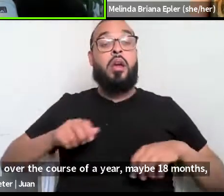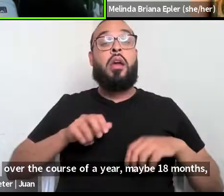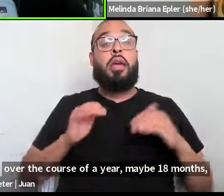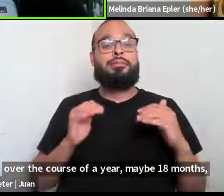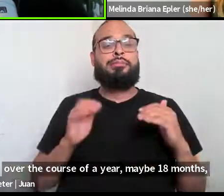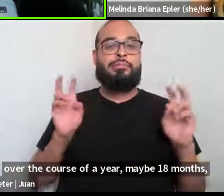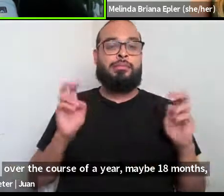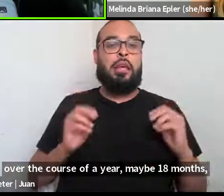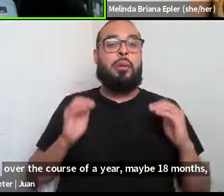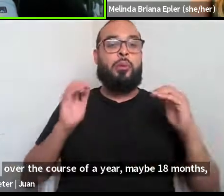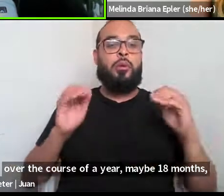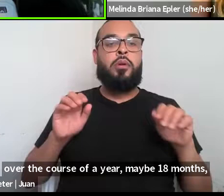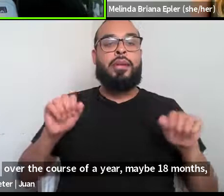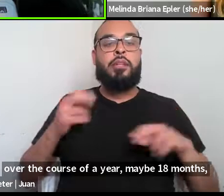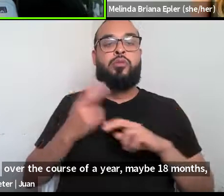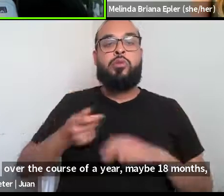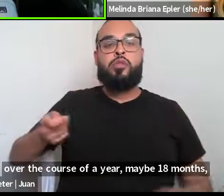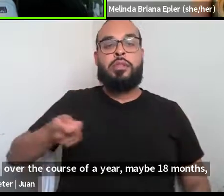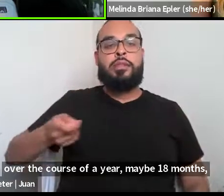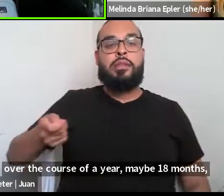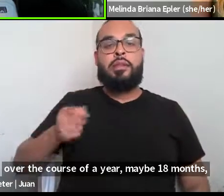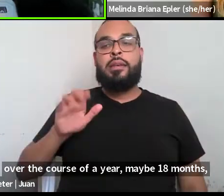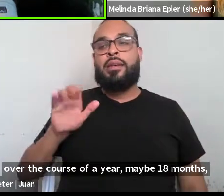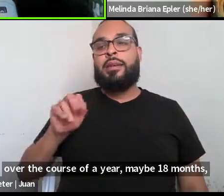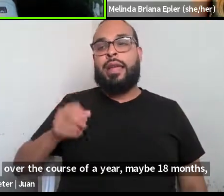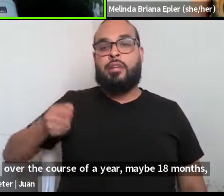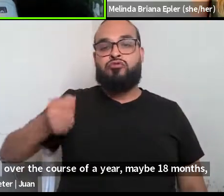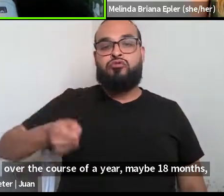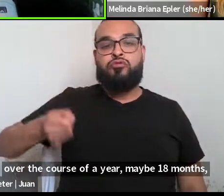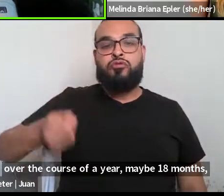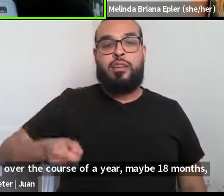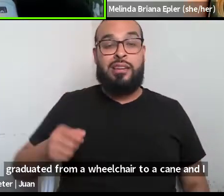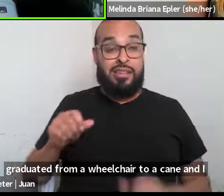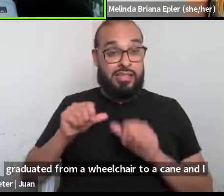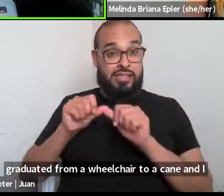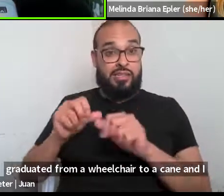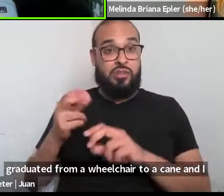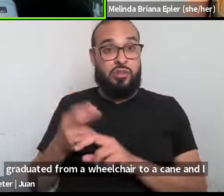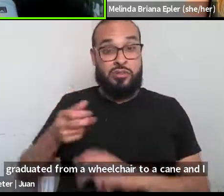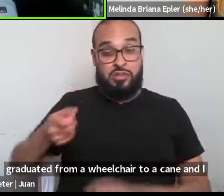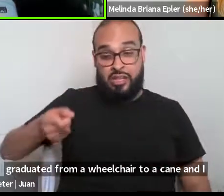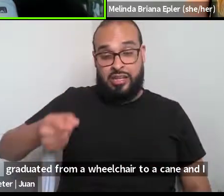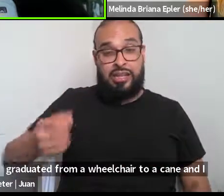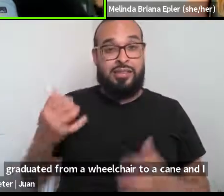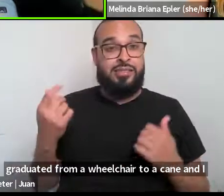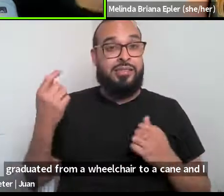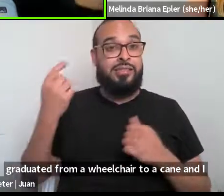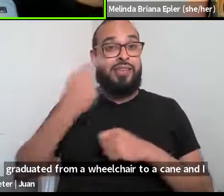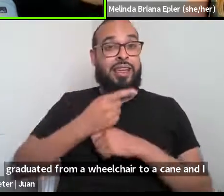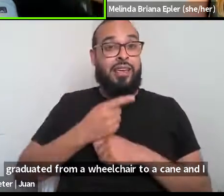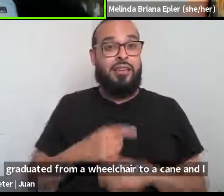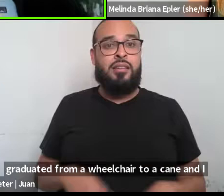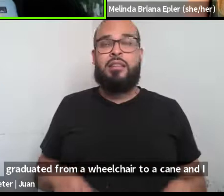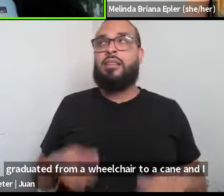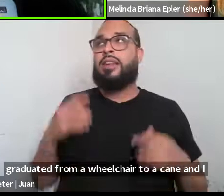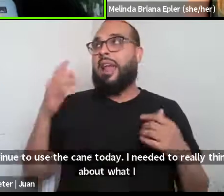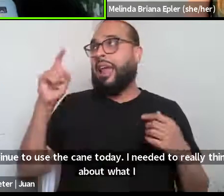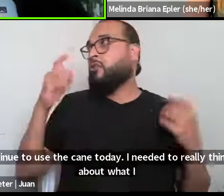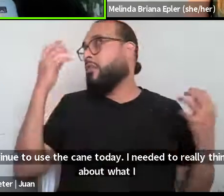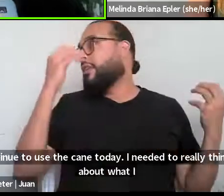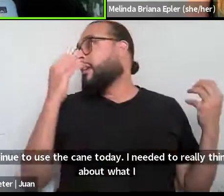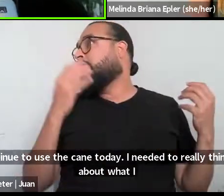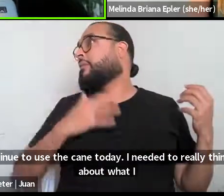cane, and I continue to use the cane today. And I needed to really think about what I was going to do with my life.